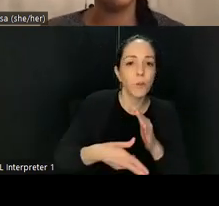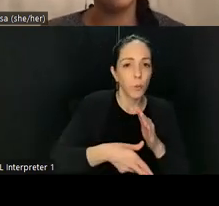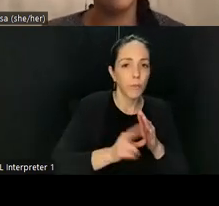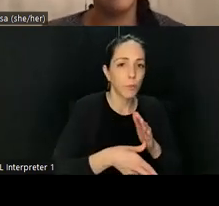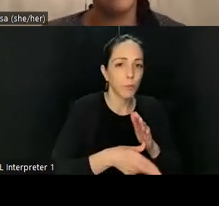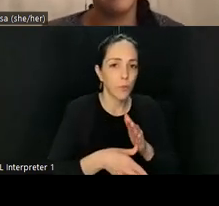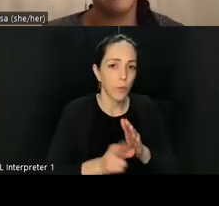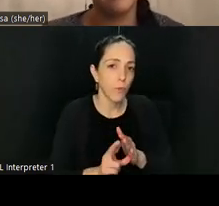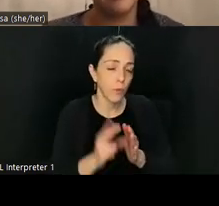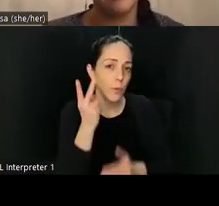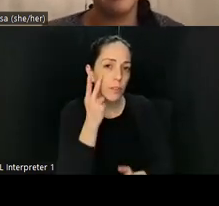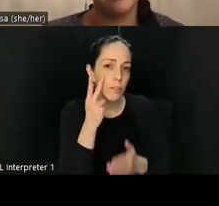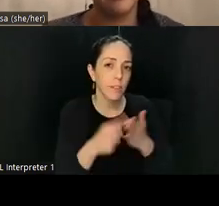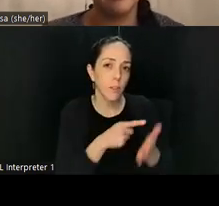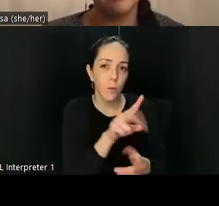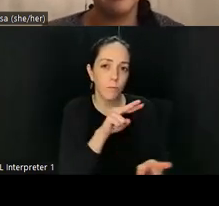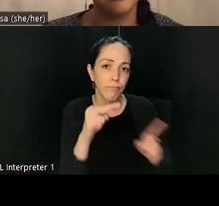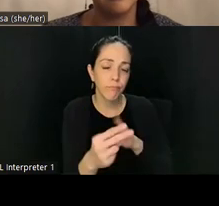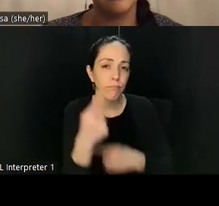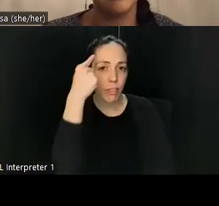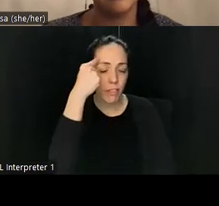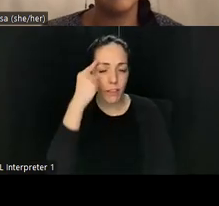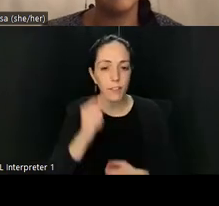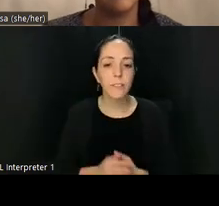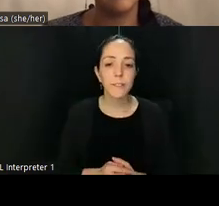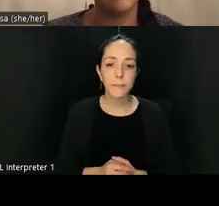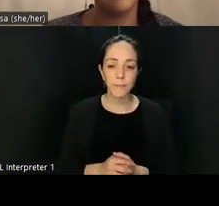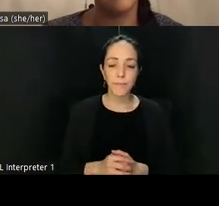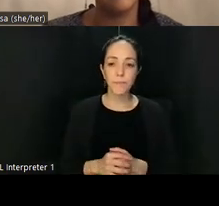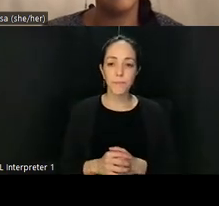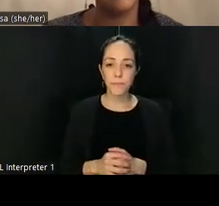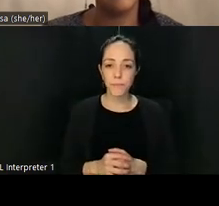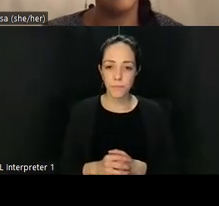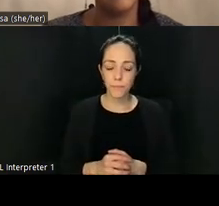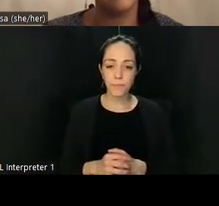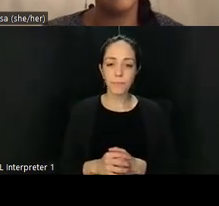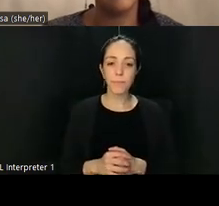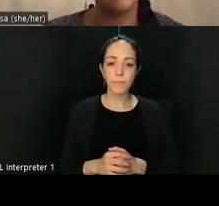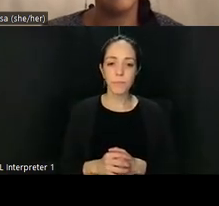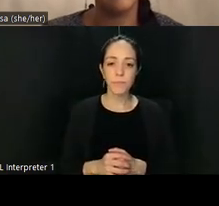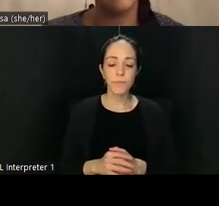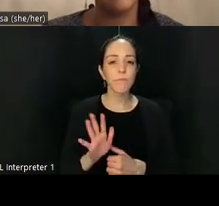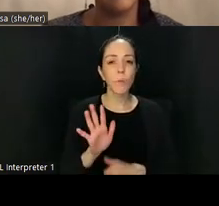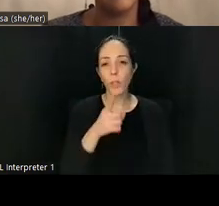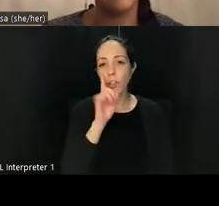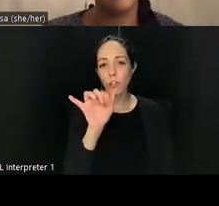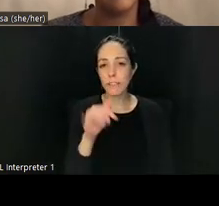a format very similar to what you've seen before in previous areas of agreement. So